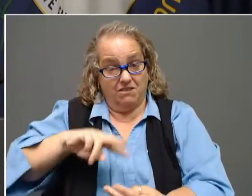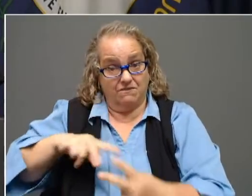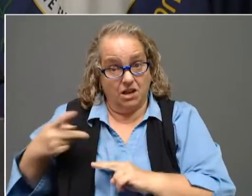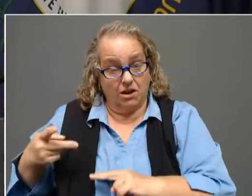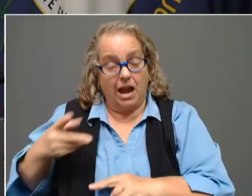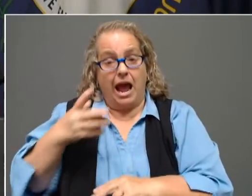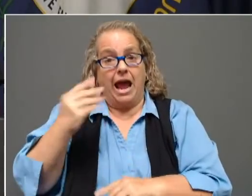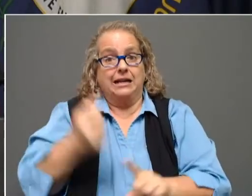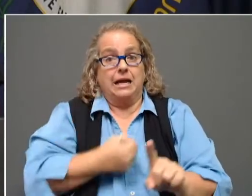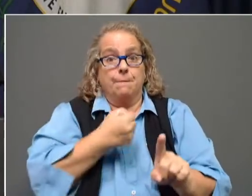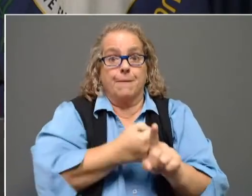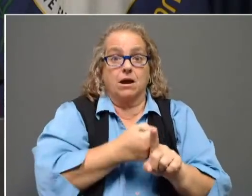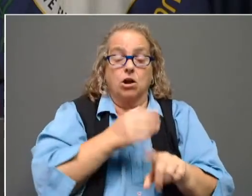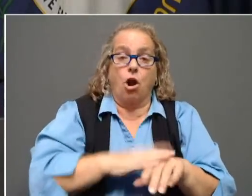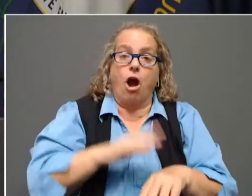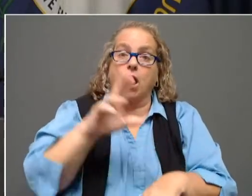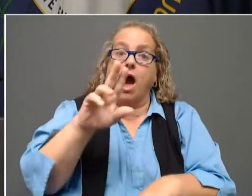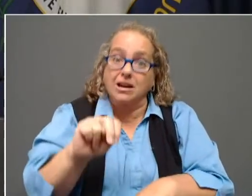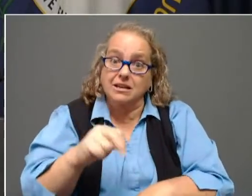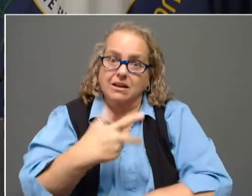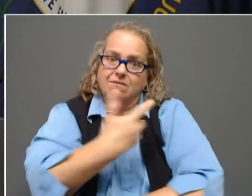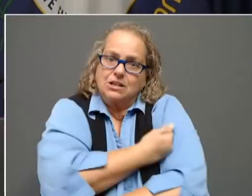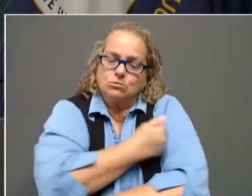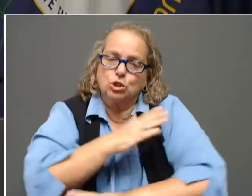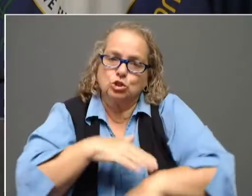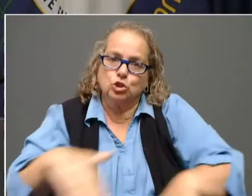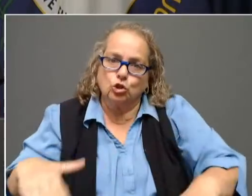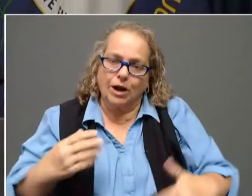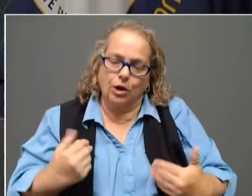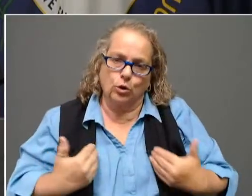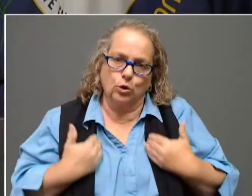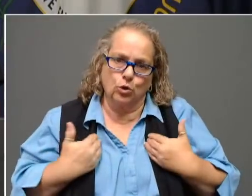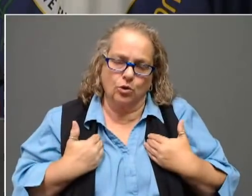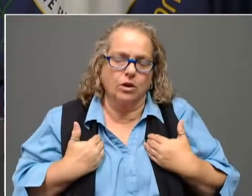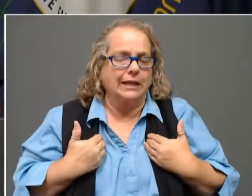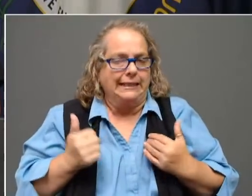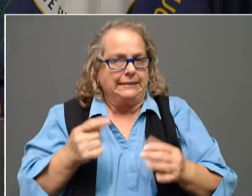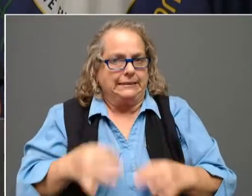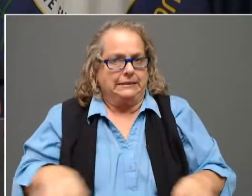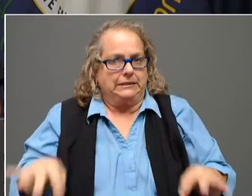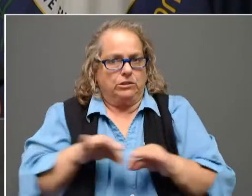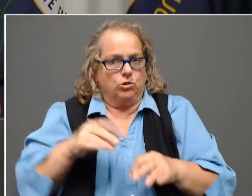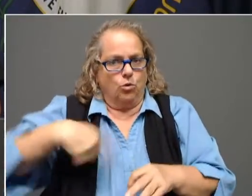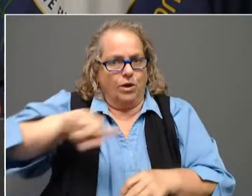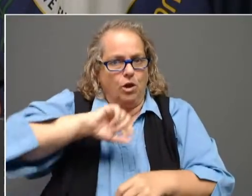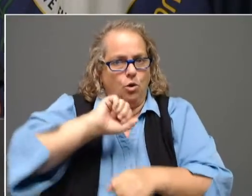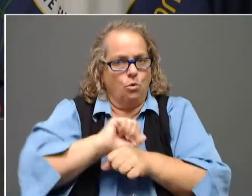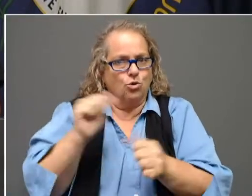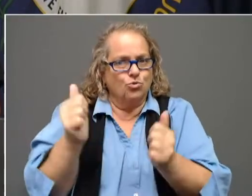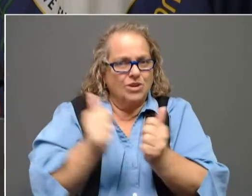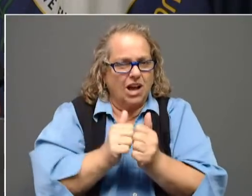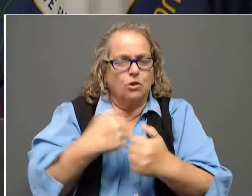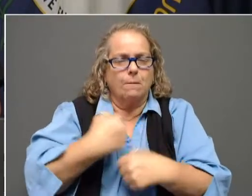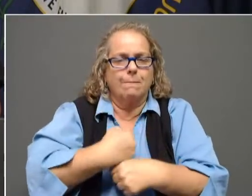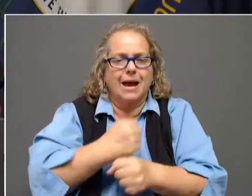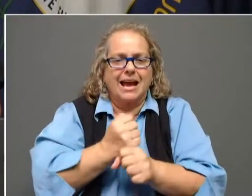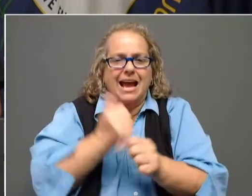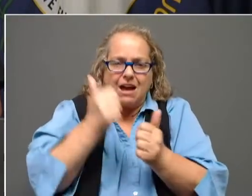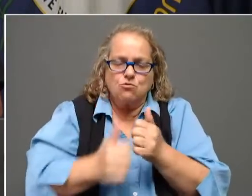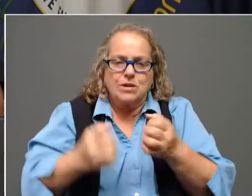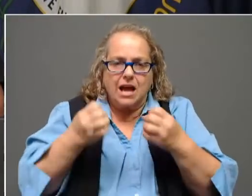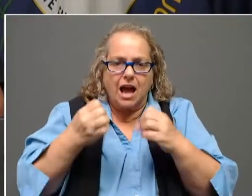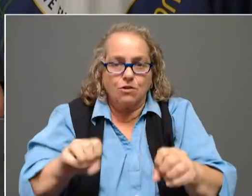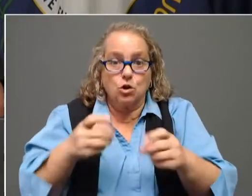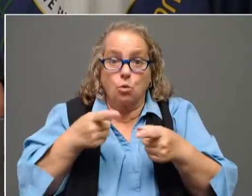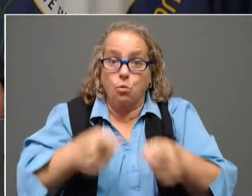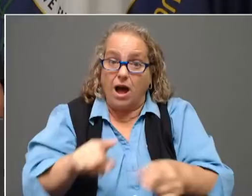and youth, it becomes essential that we work together to make every effort to ensure that while in school, our students are as